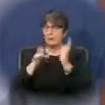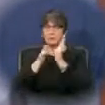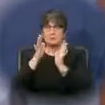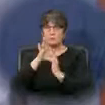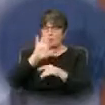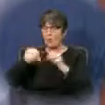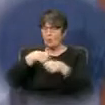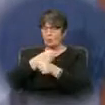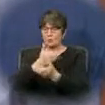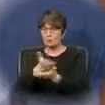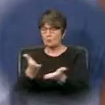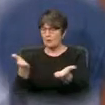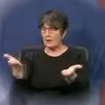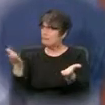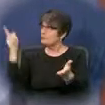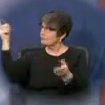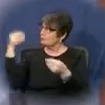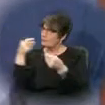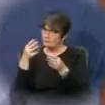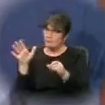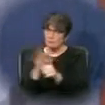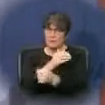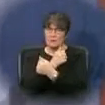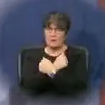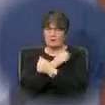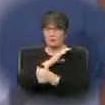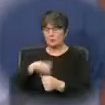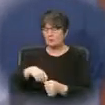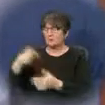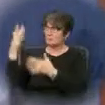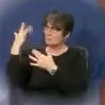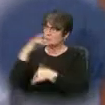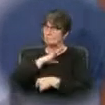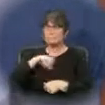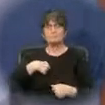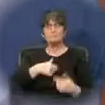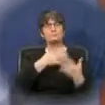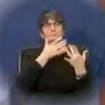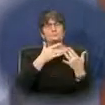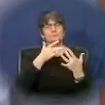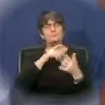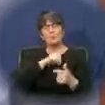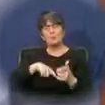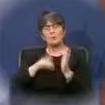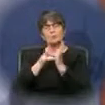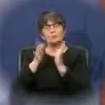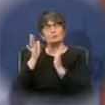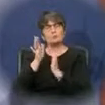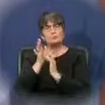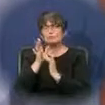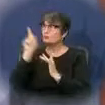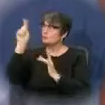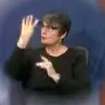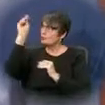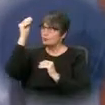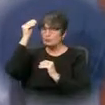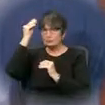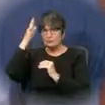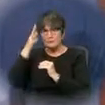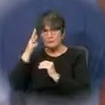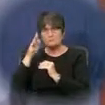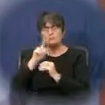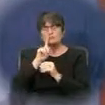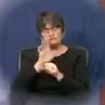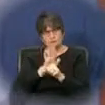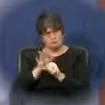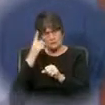all creation is full of your love. Christ, have mercy. Christ, have mercy. Lord Jesus, your grace is